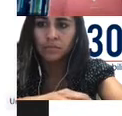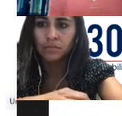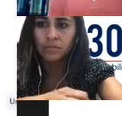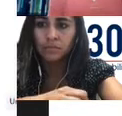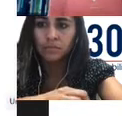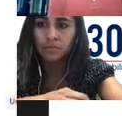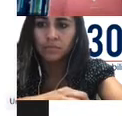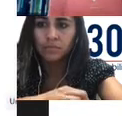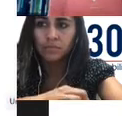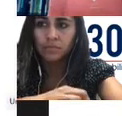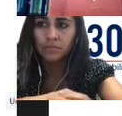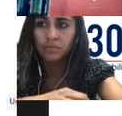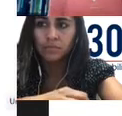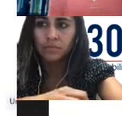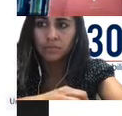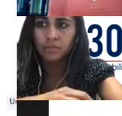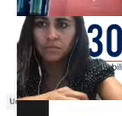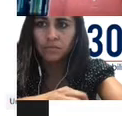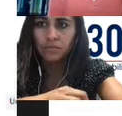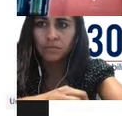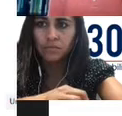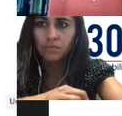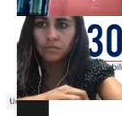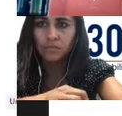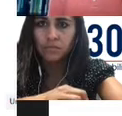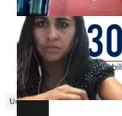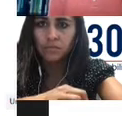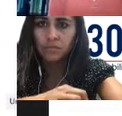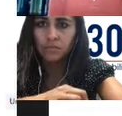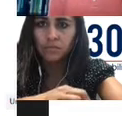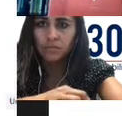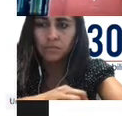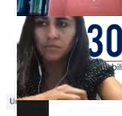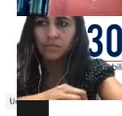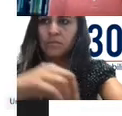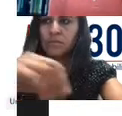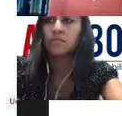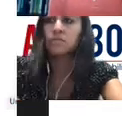that's just something fun you can do. Go back to speaker view.